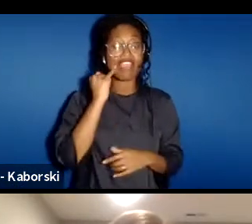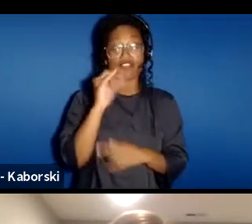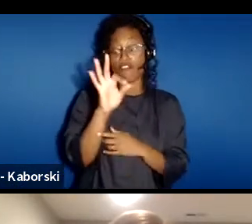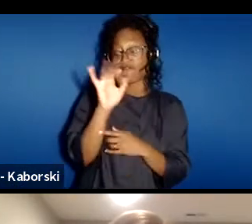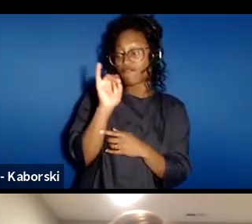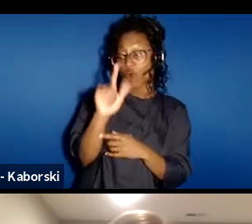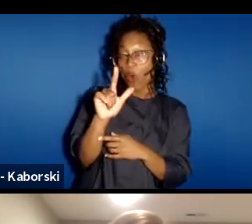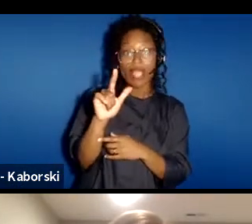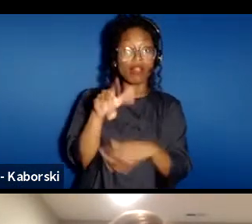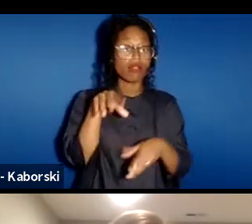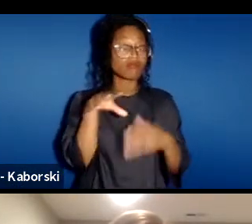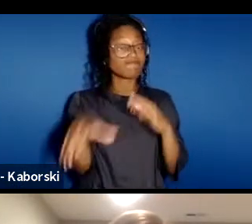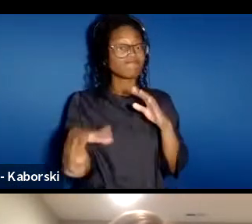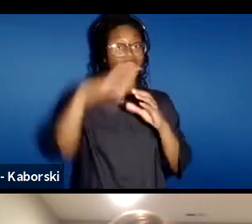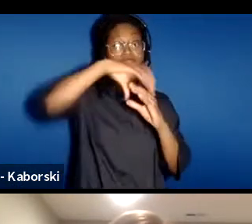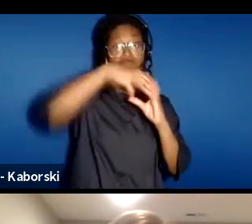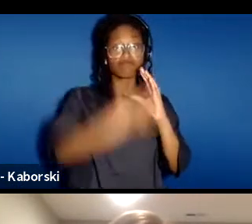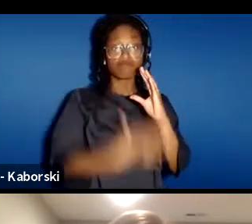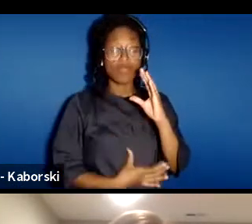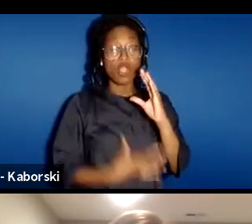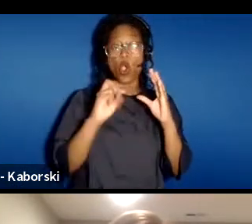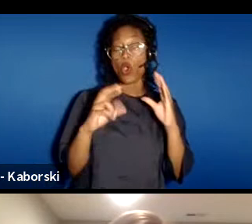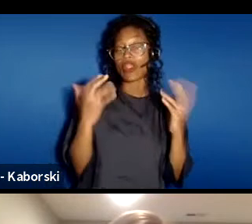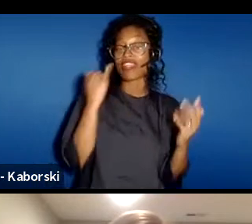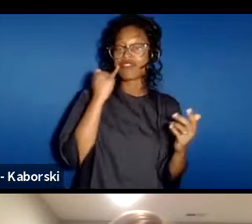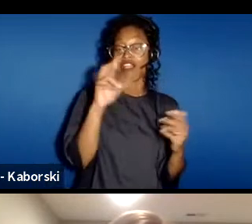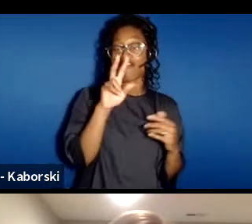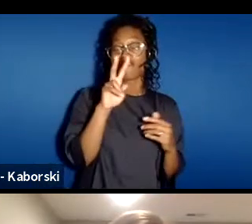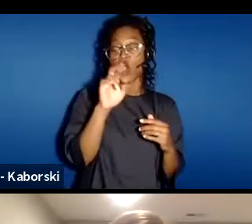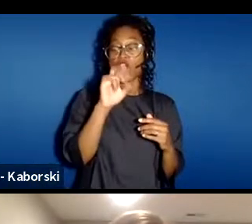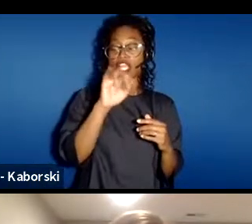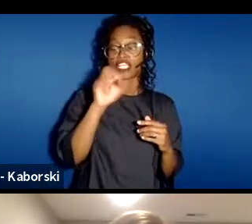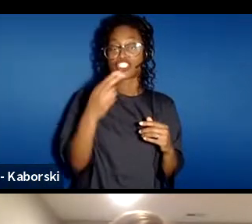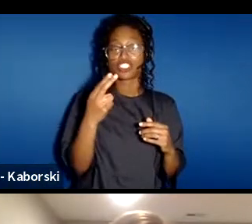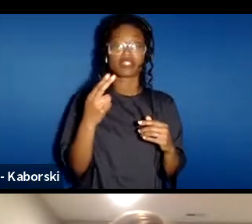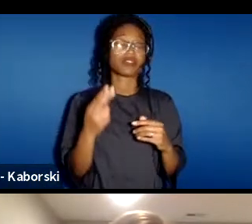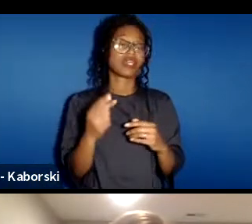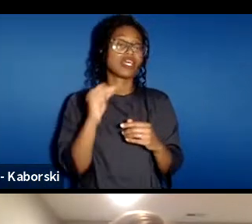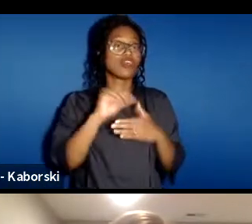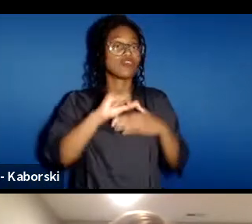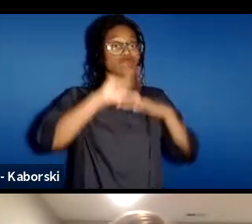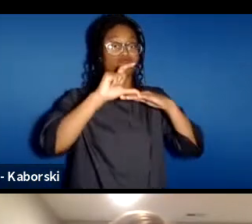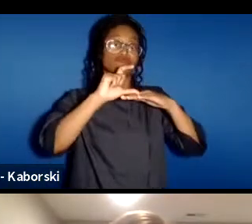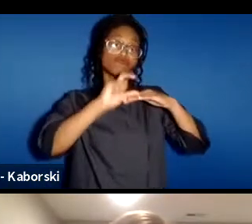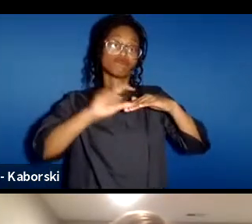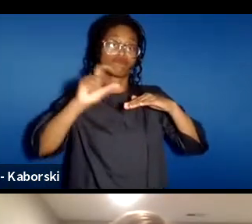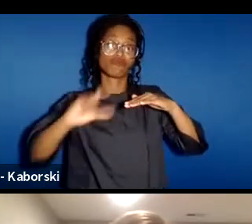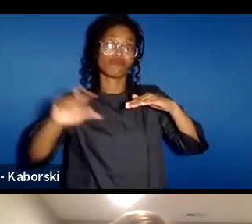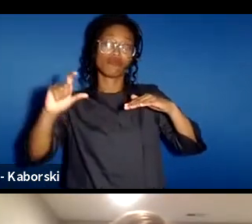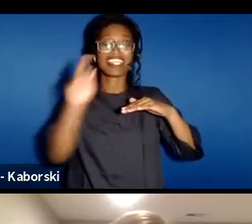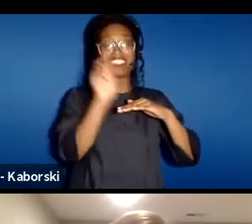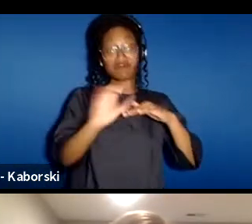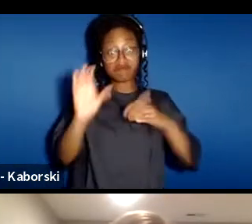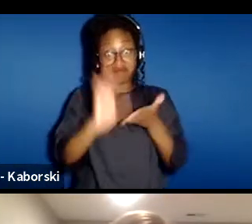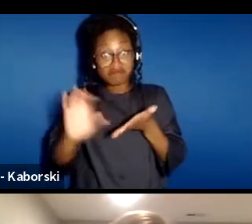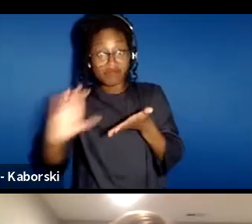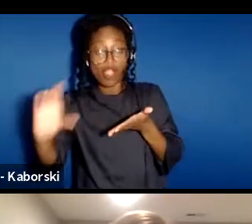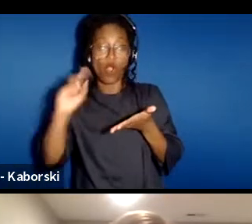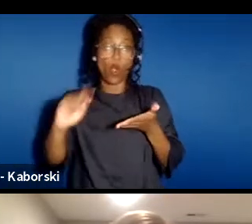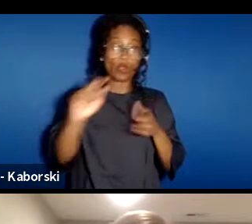anything like that, any type of varnishes that go on top of that, font choices, obviously what David said as far as like, I always